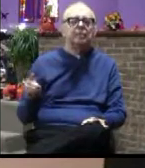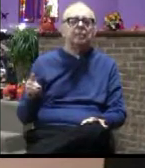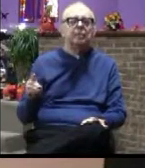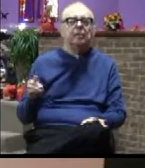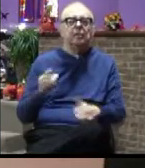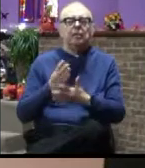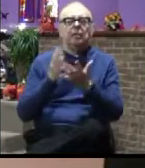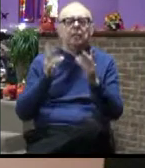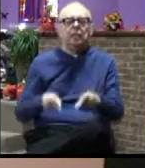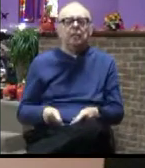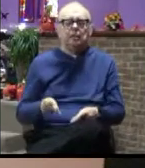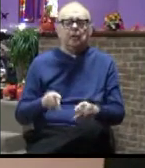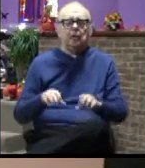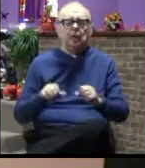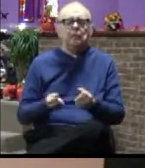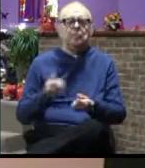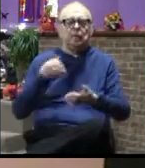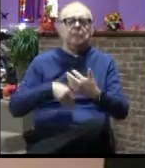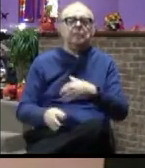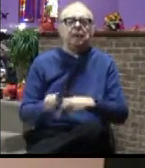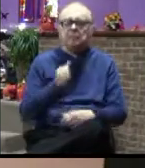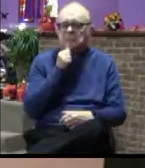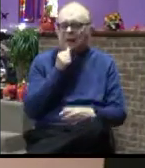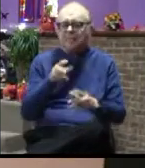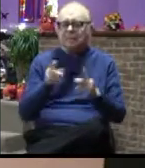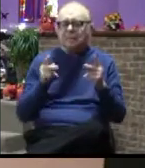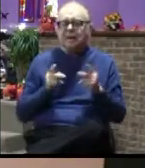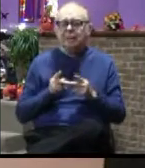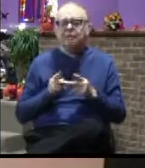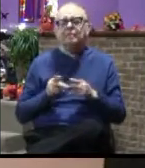But someone has broken into my private spot.